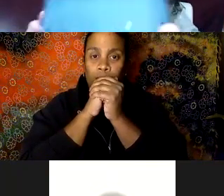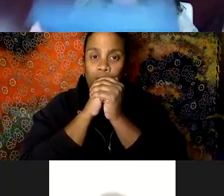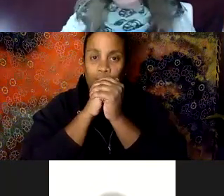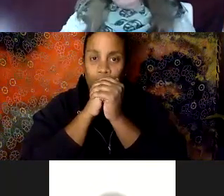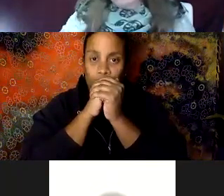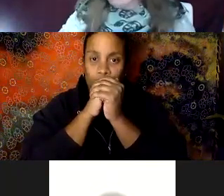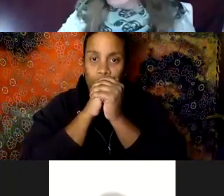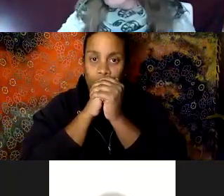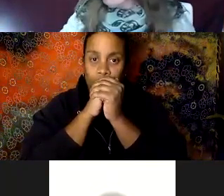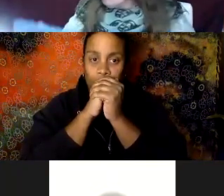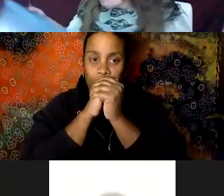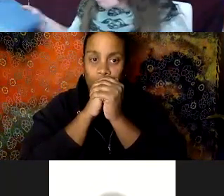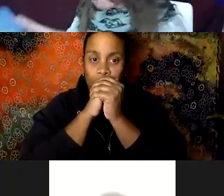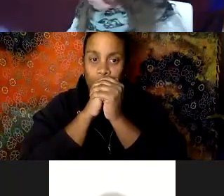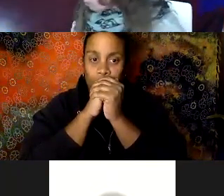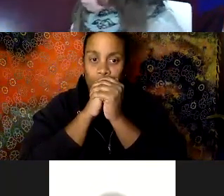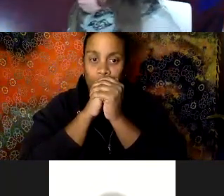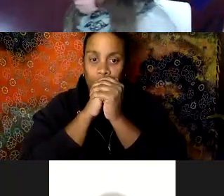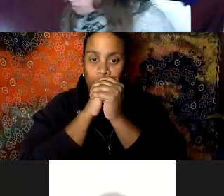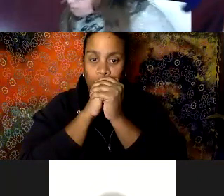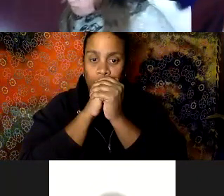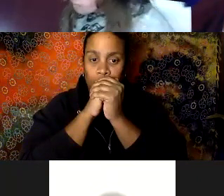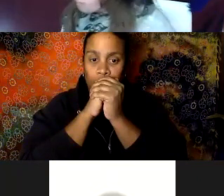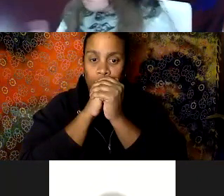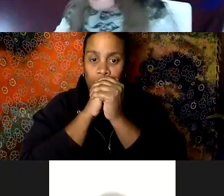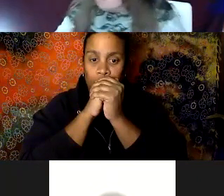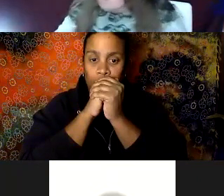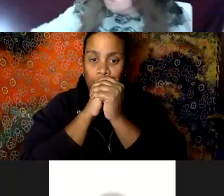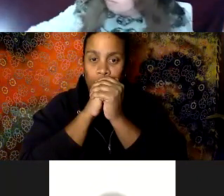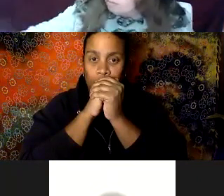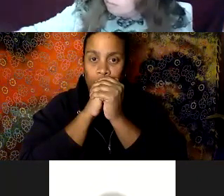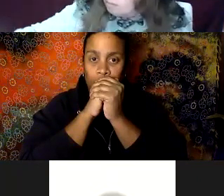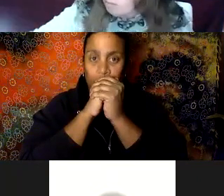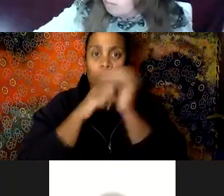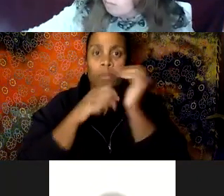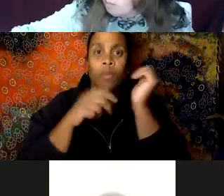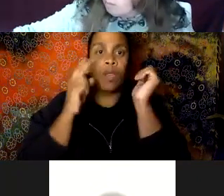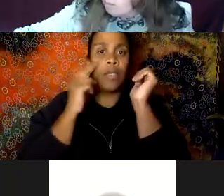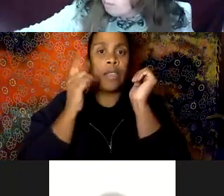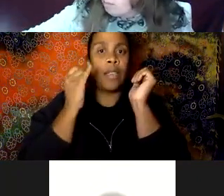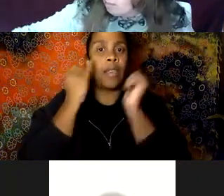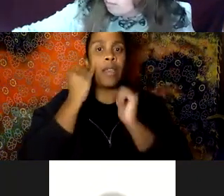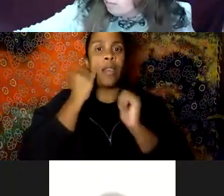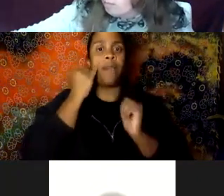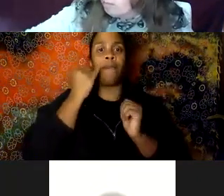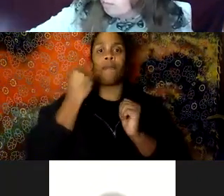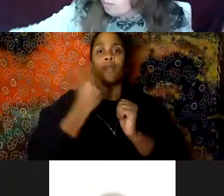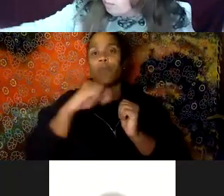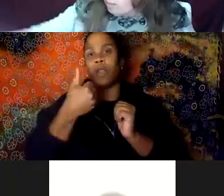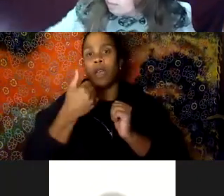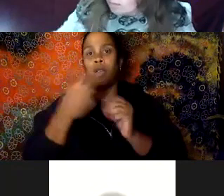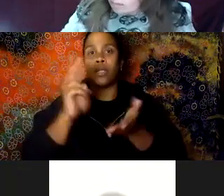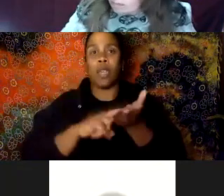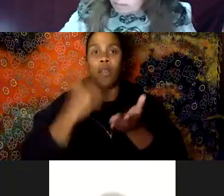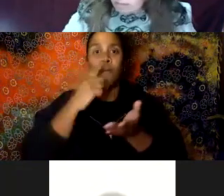Yeah, it looks like I didn't put this last bit in. All right, great. And see if anyone else has signed up for a question.